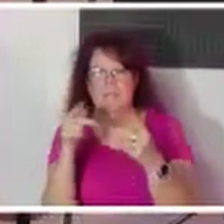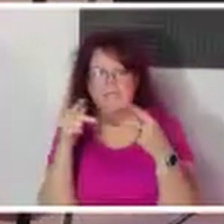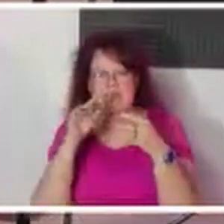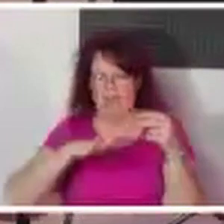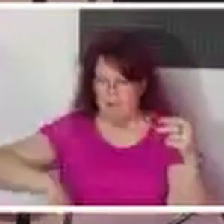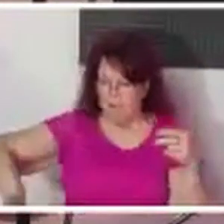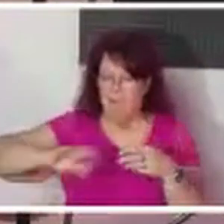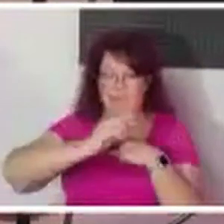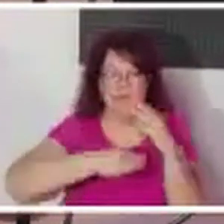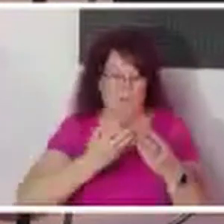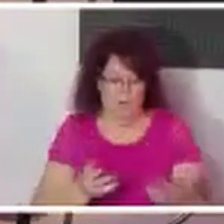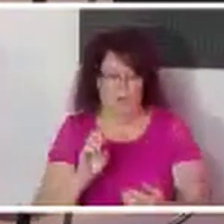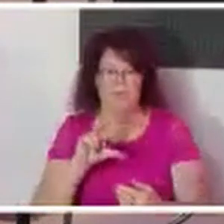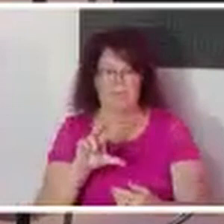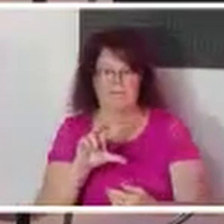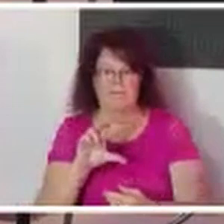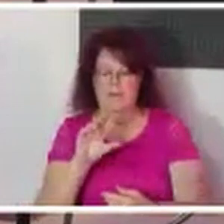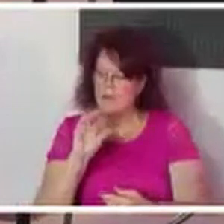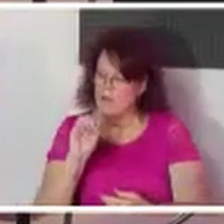here in OKC. We're also in Tulsa.